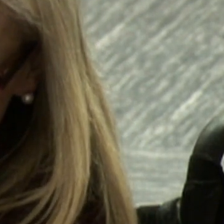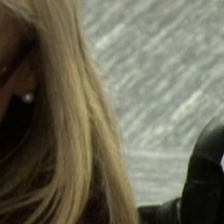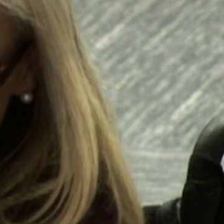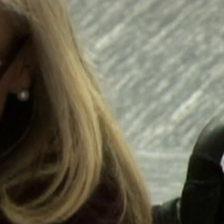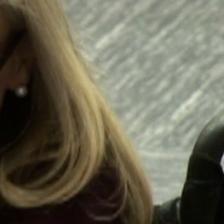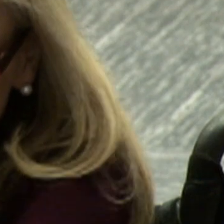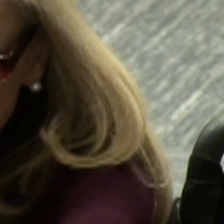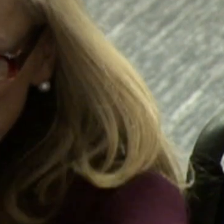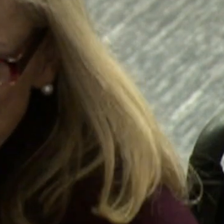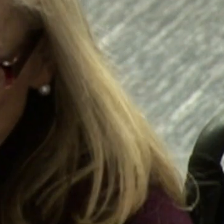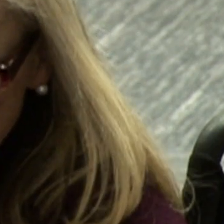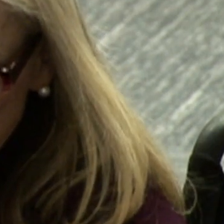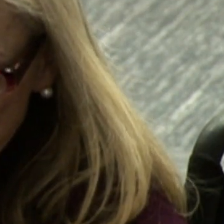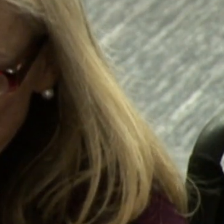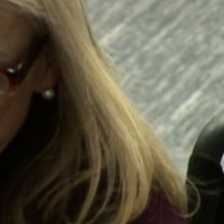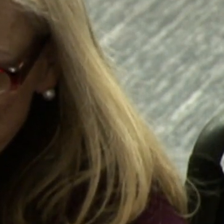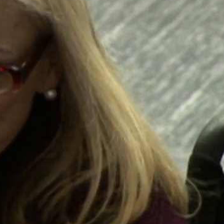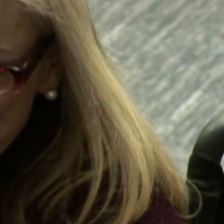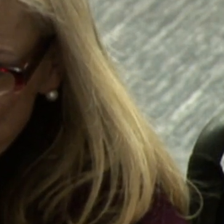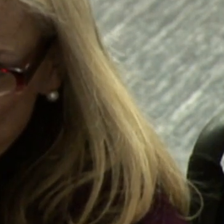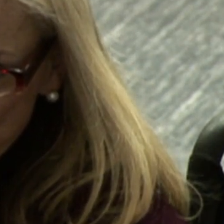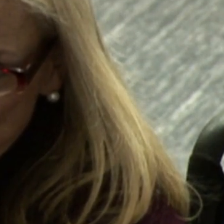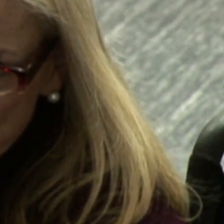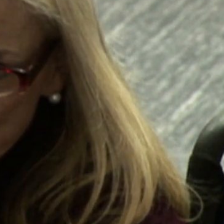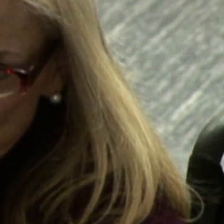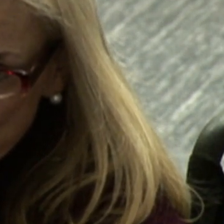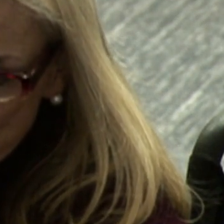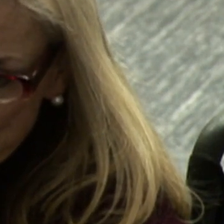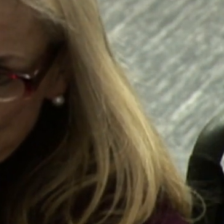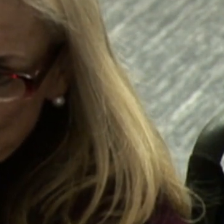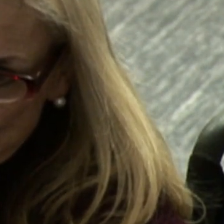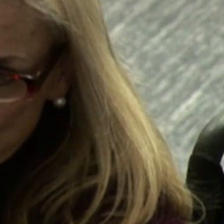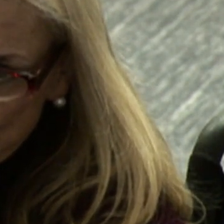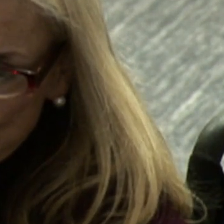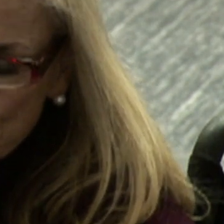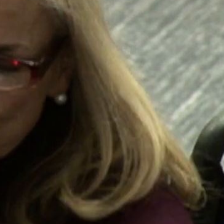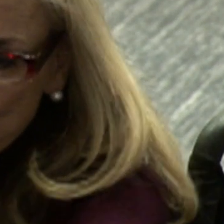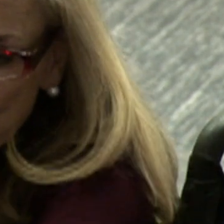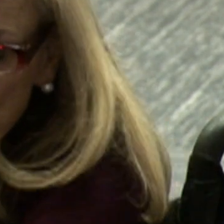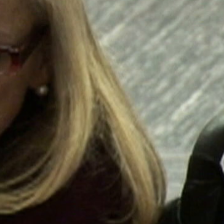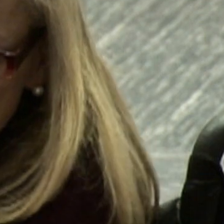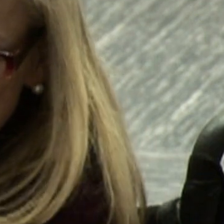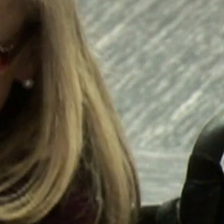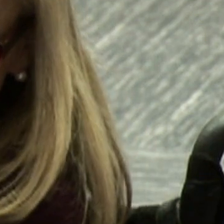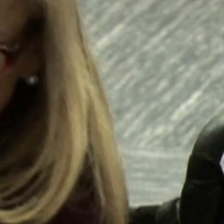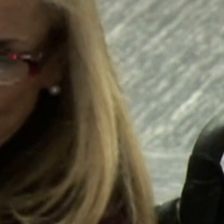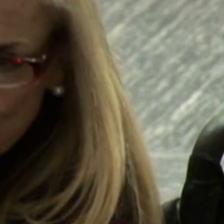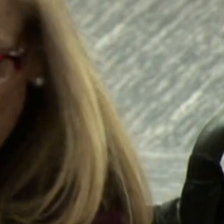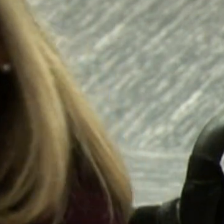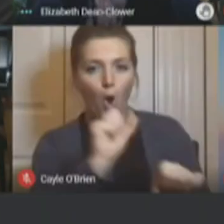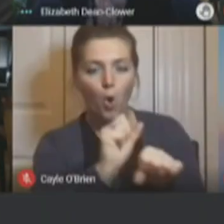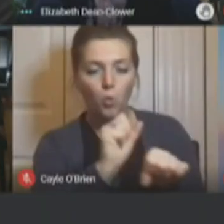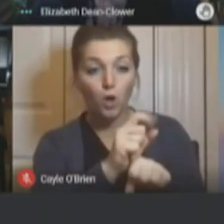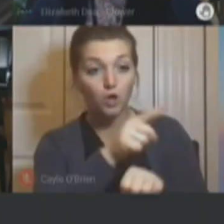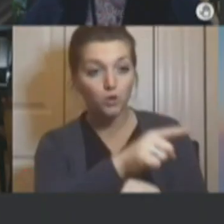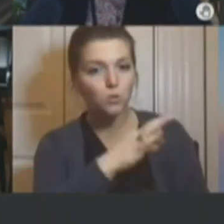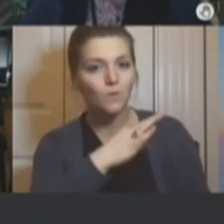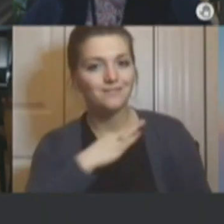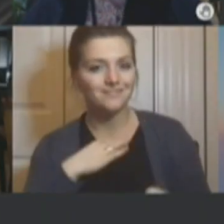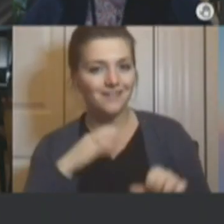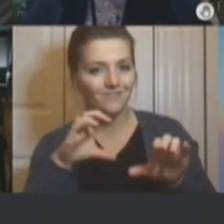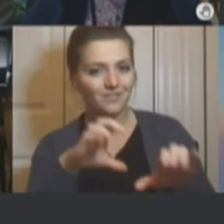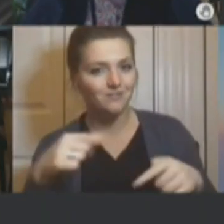the results. And Commissioner, I respect all the work that you and your staff do, and I